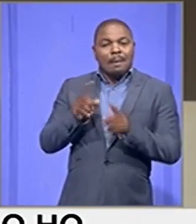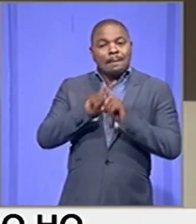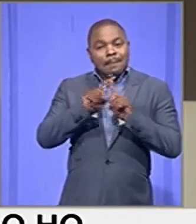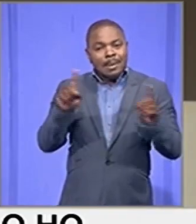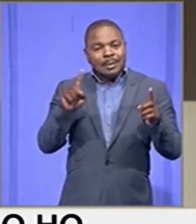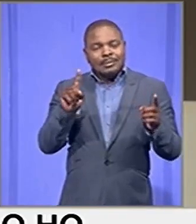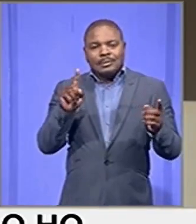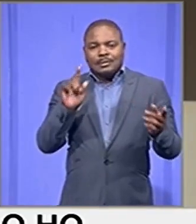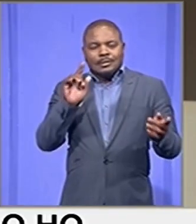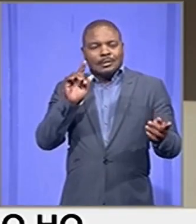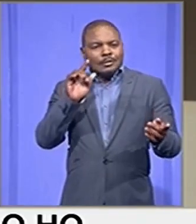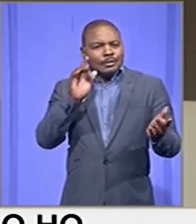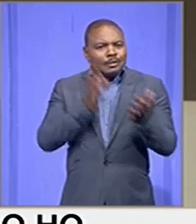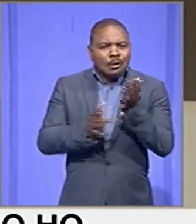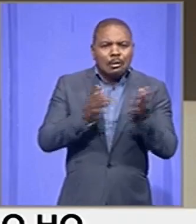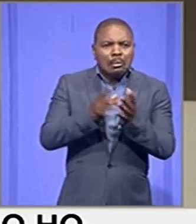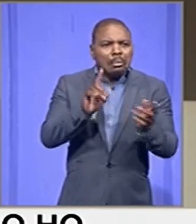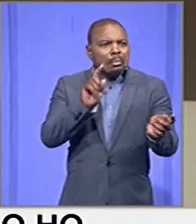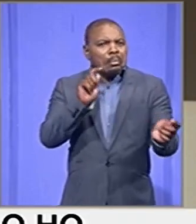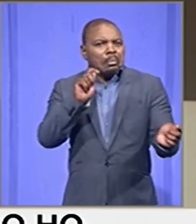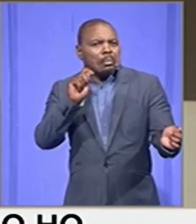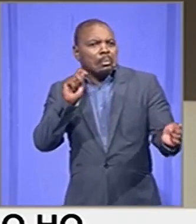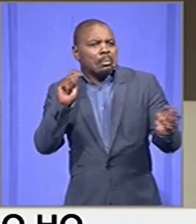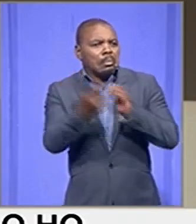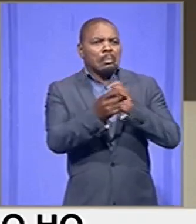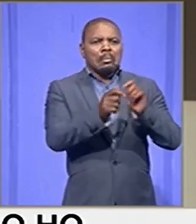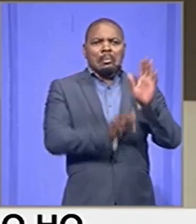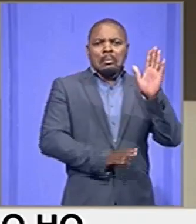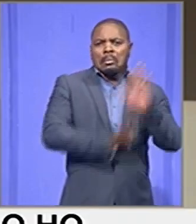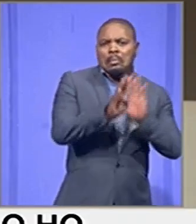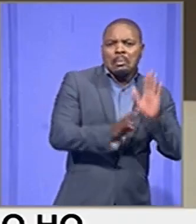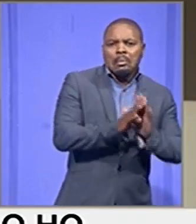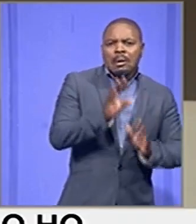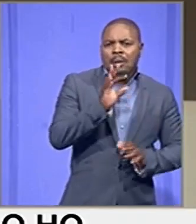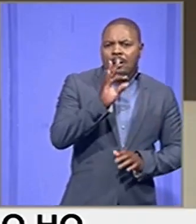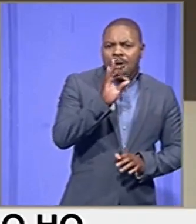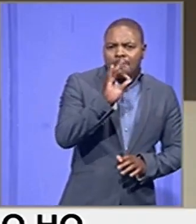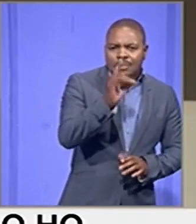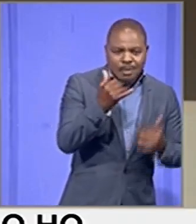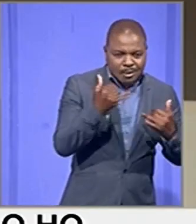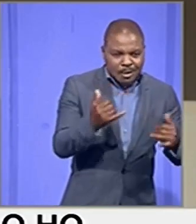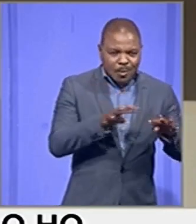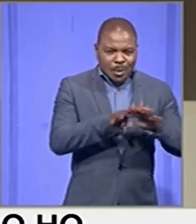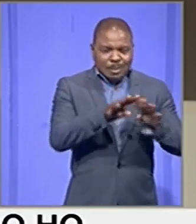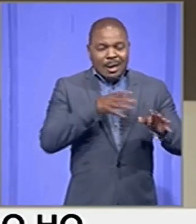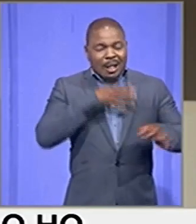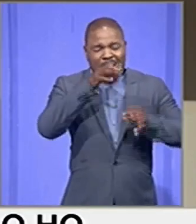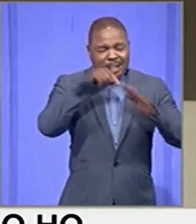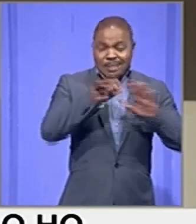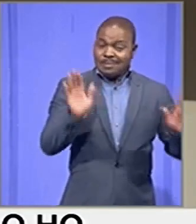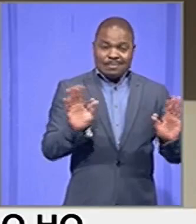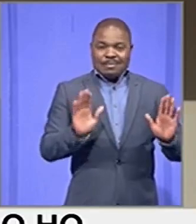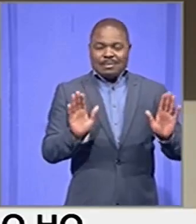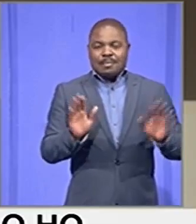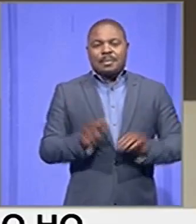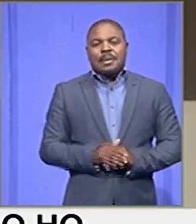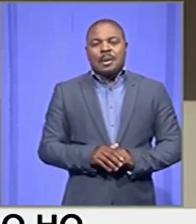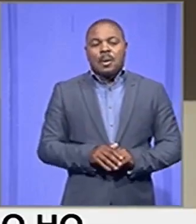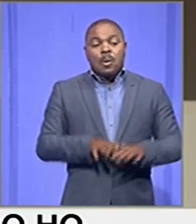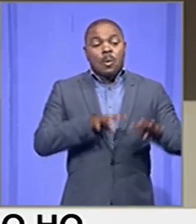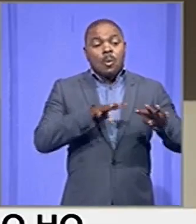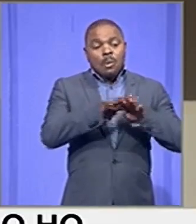technology just expanding and moving and changing every single day, the website, and I don't want to give too much away, the website